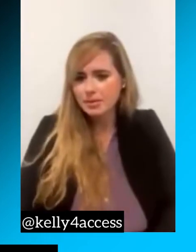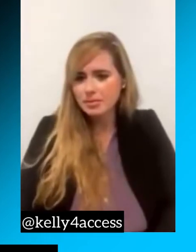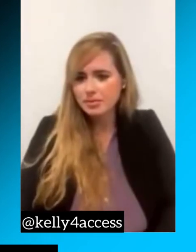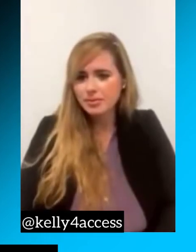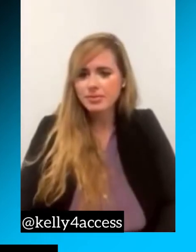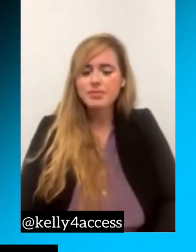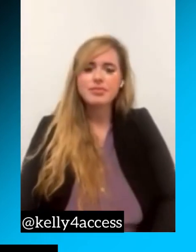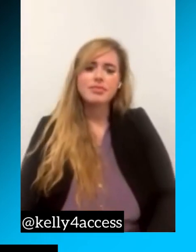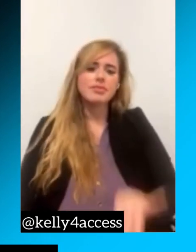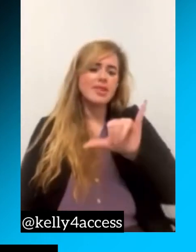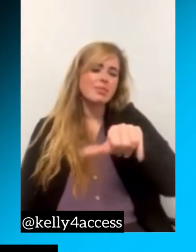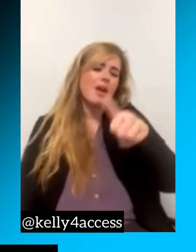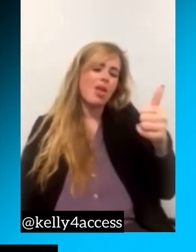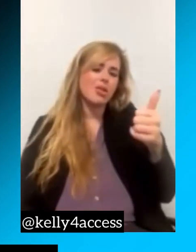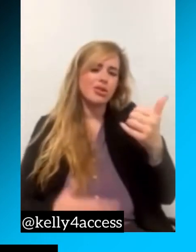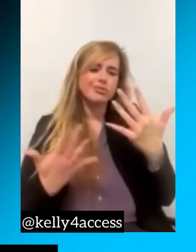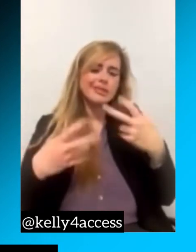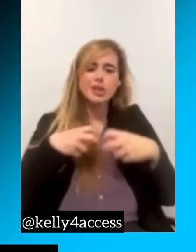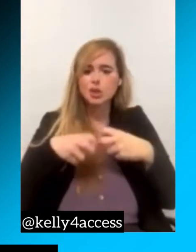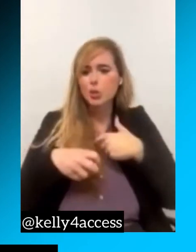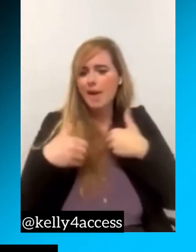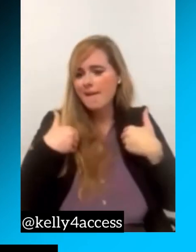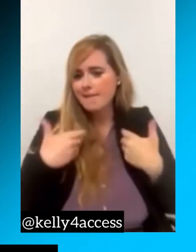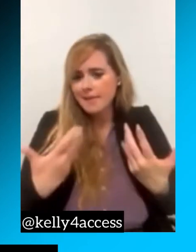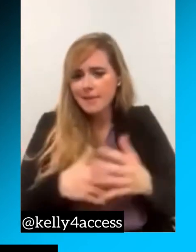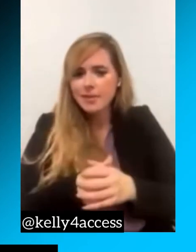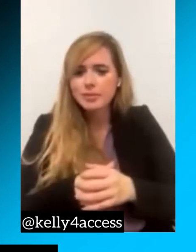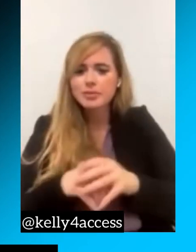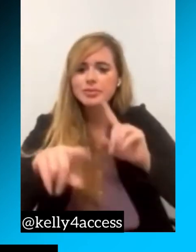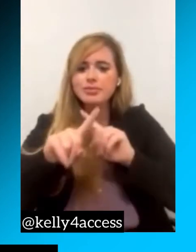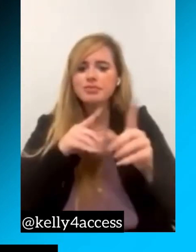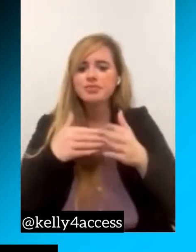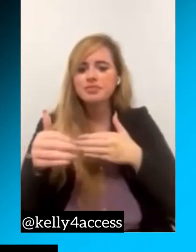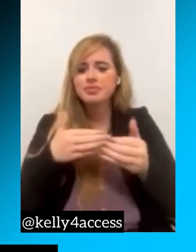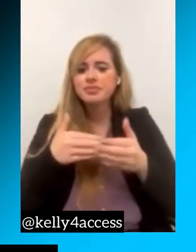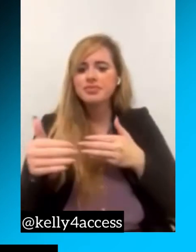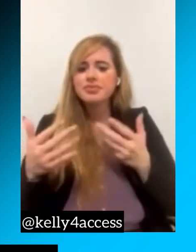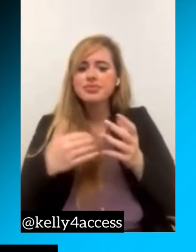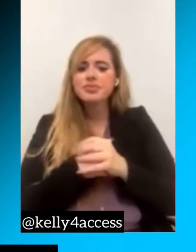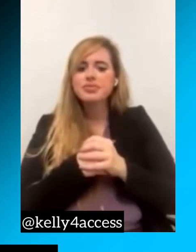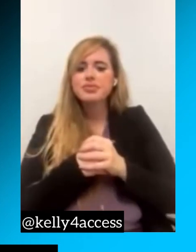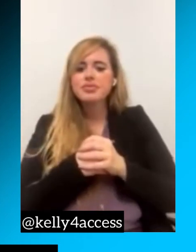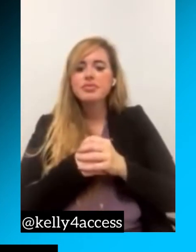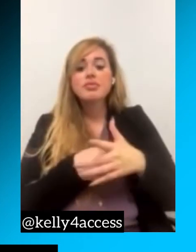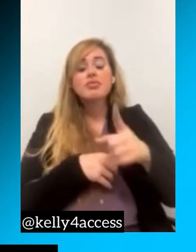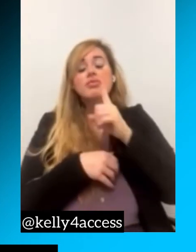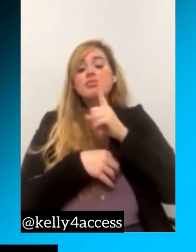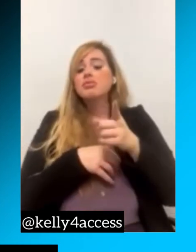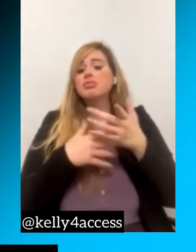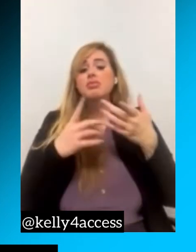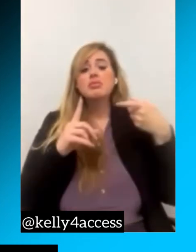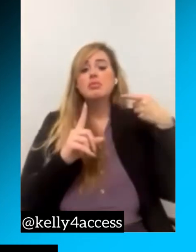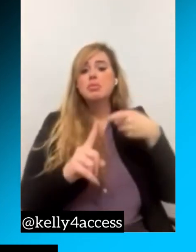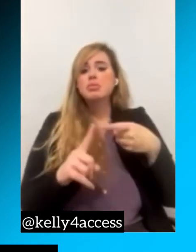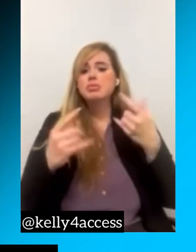criticism of the guidelines. But overall, like what the guidelines state, and I'm gonna, sorry everyone, I'm gonna read because I